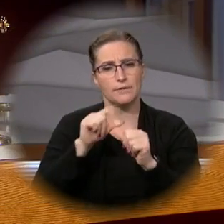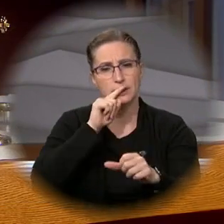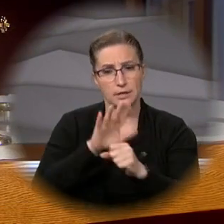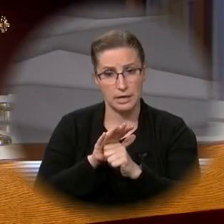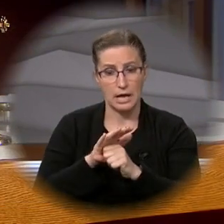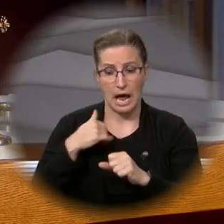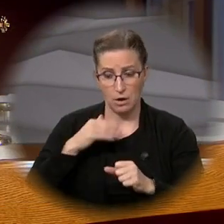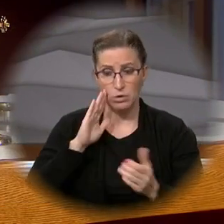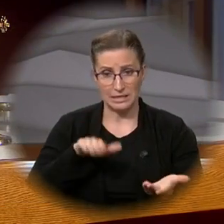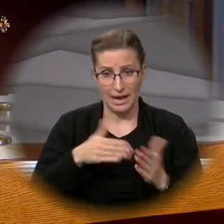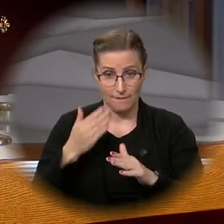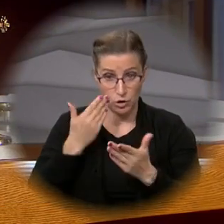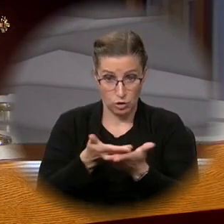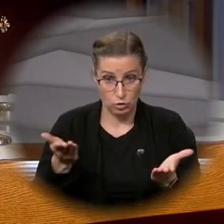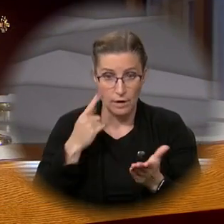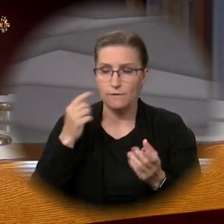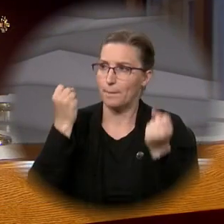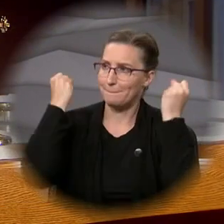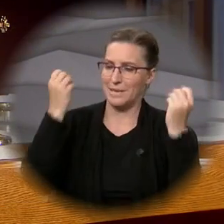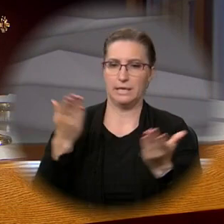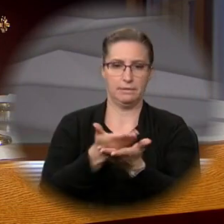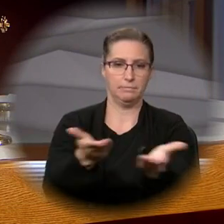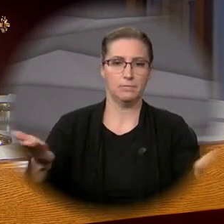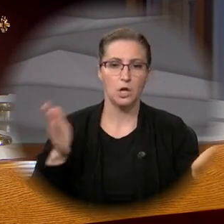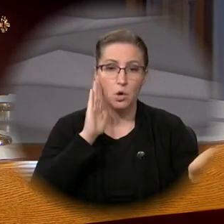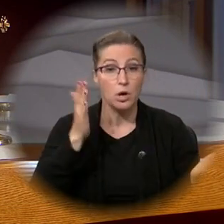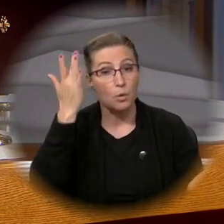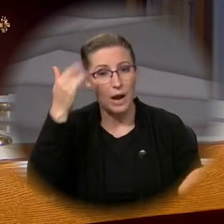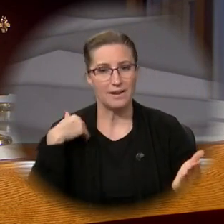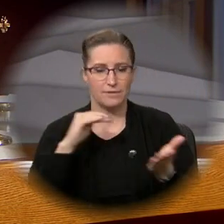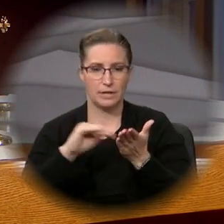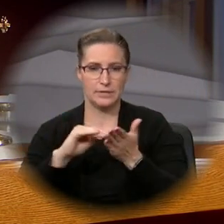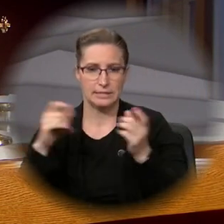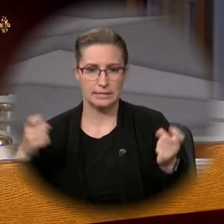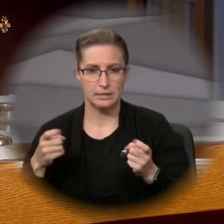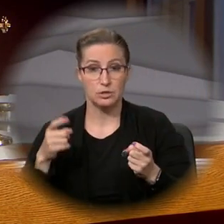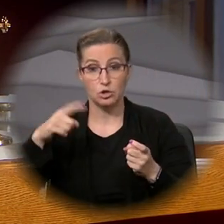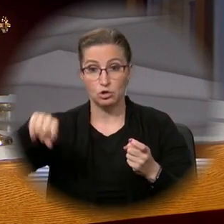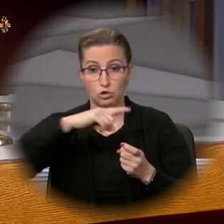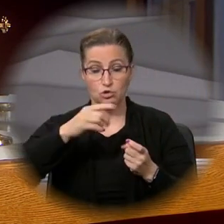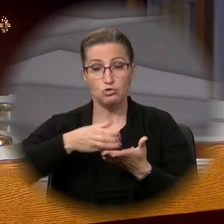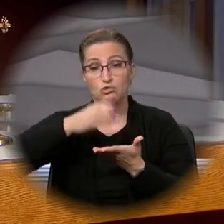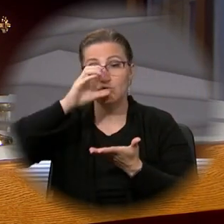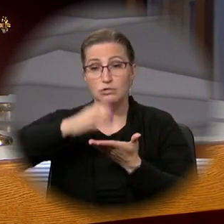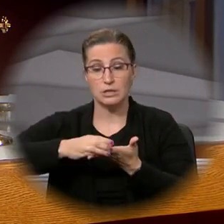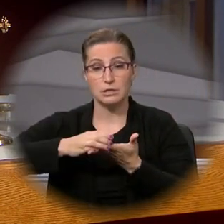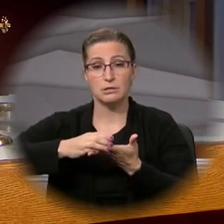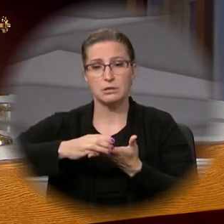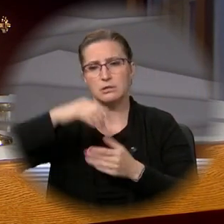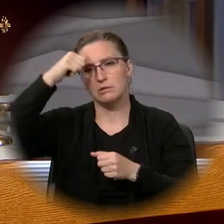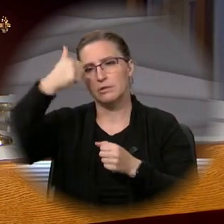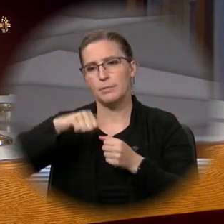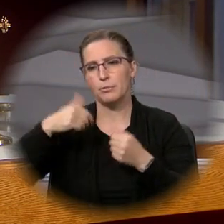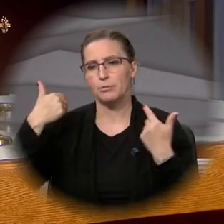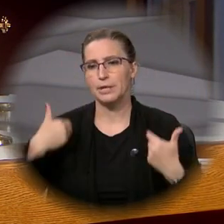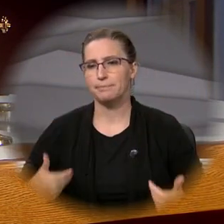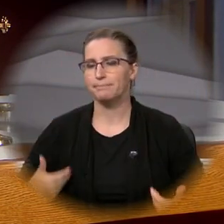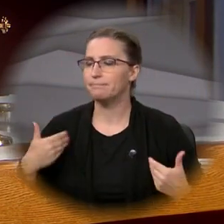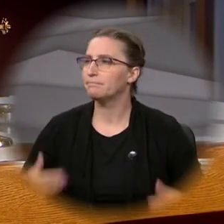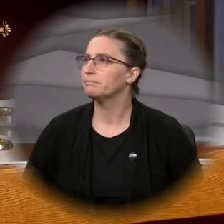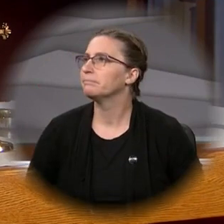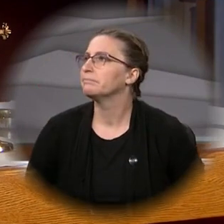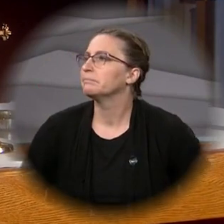eternal covenant, which will be poured out for you and for many for the forgiveness of sins. Do this in memory